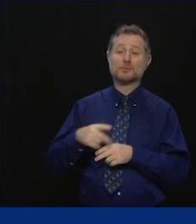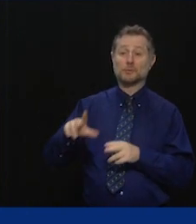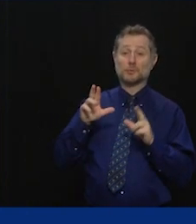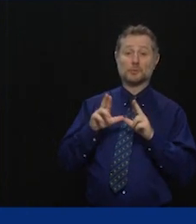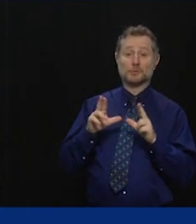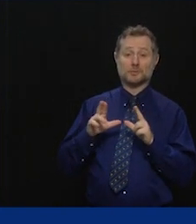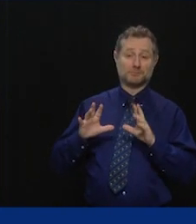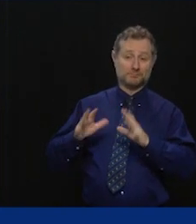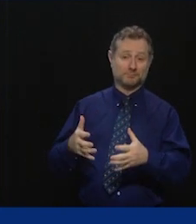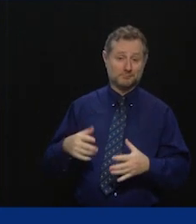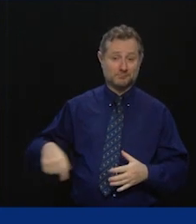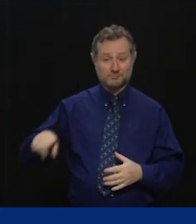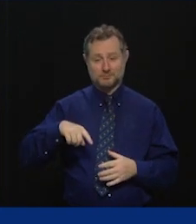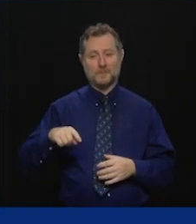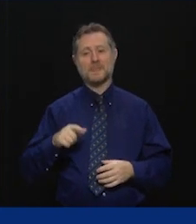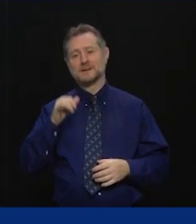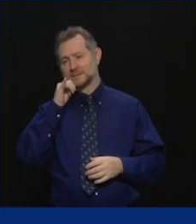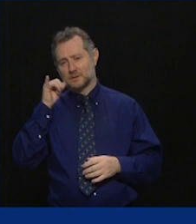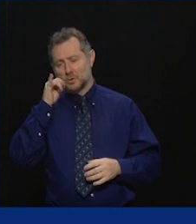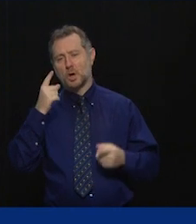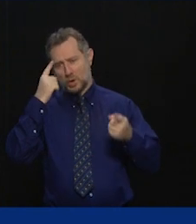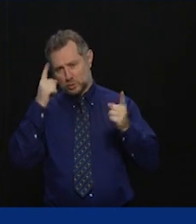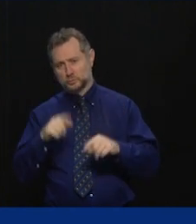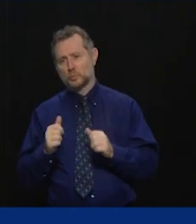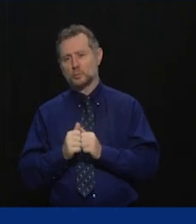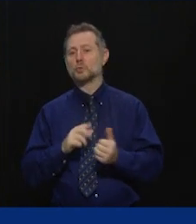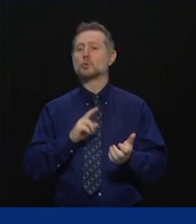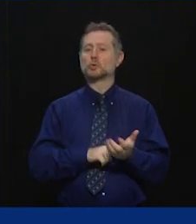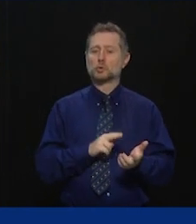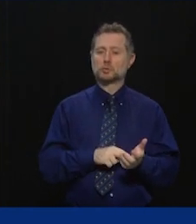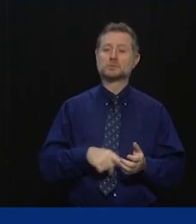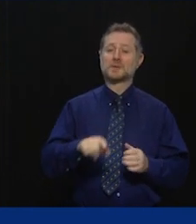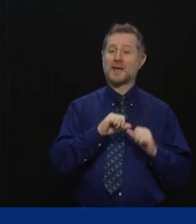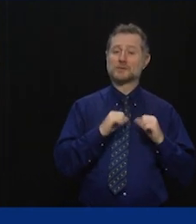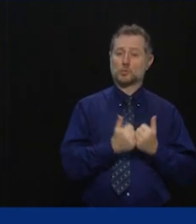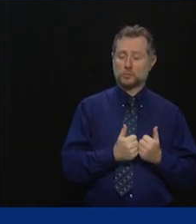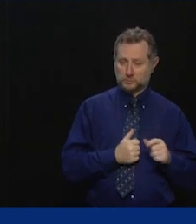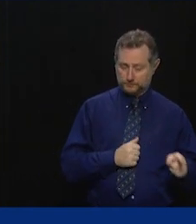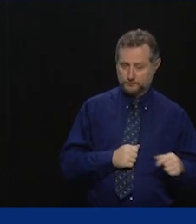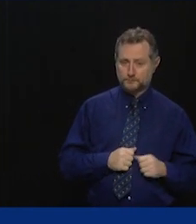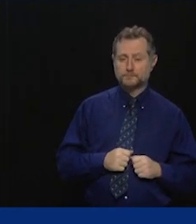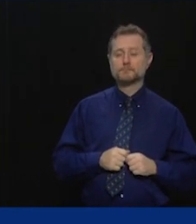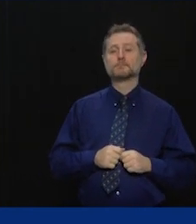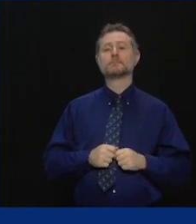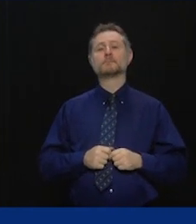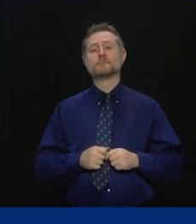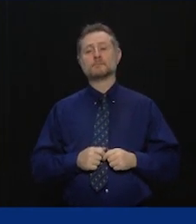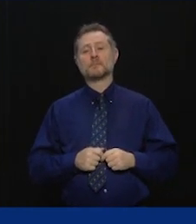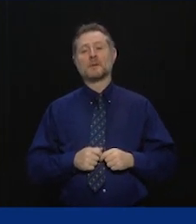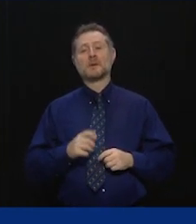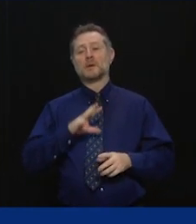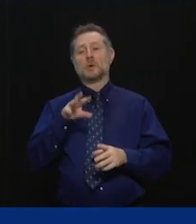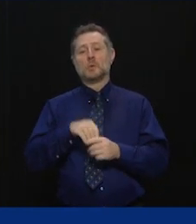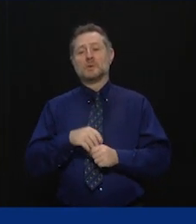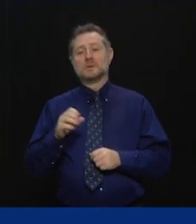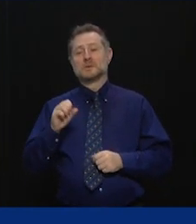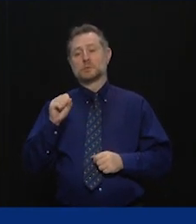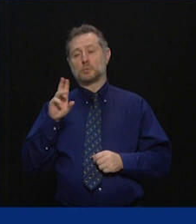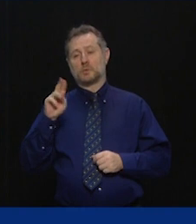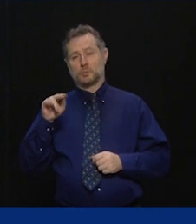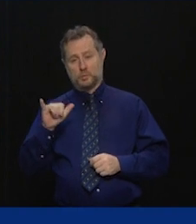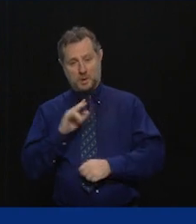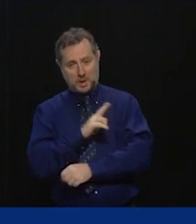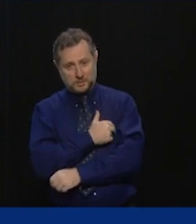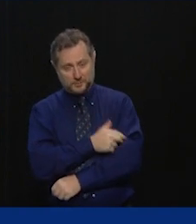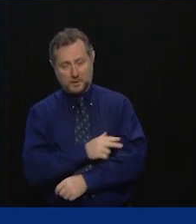Yesterday, we reached an agreement with nurses who represent, the unions who represent the nurses at our SUNY system hospitals. And this is what I have